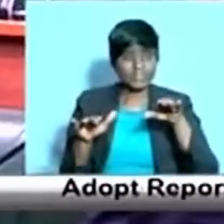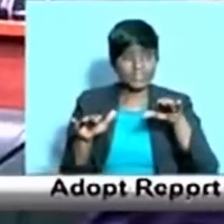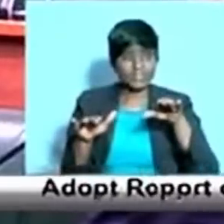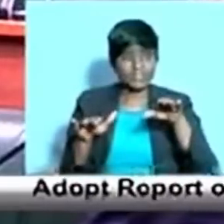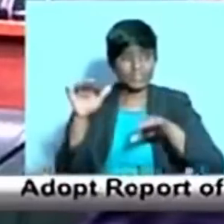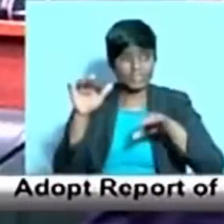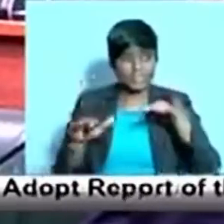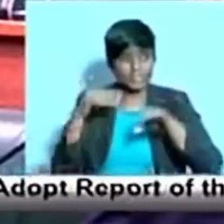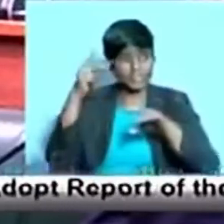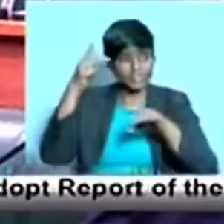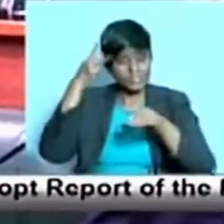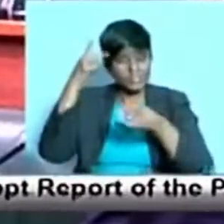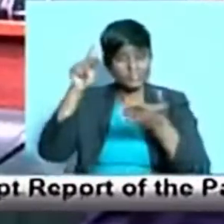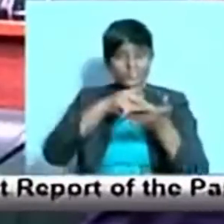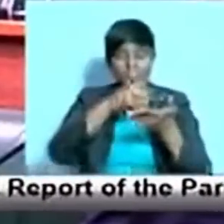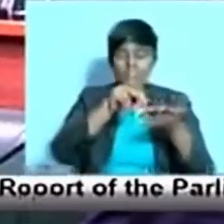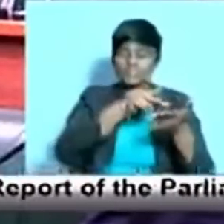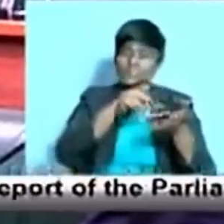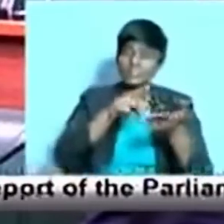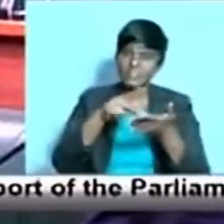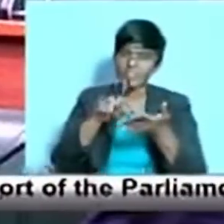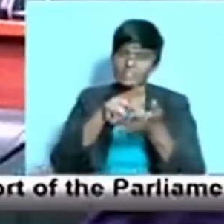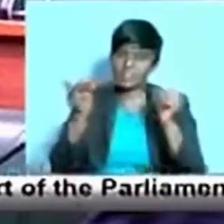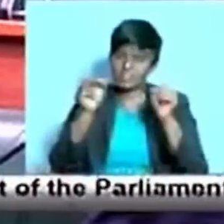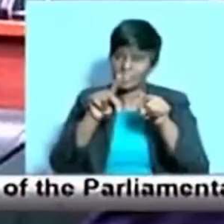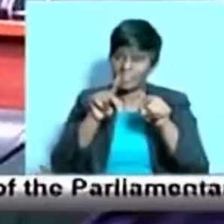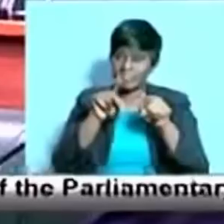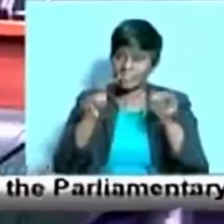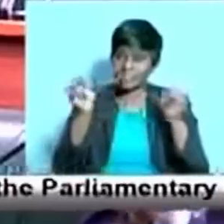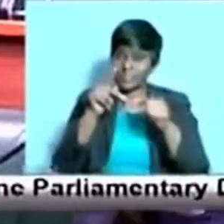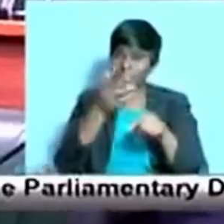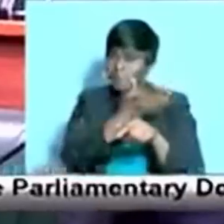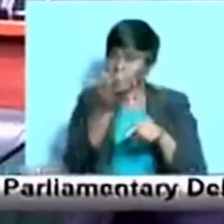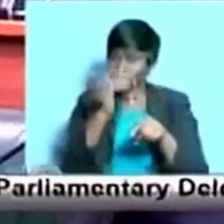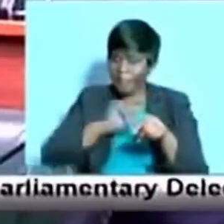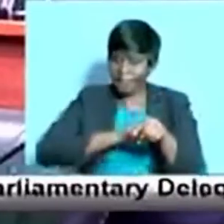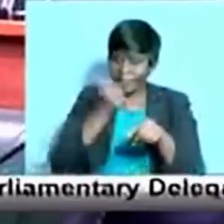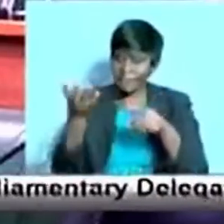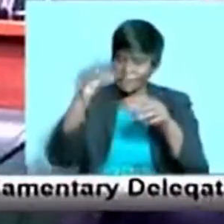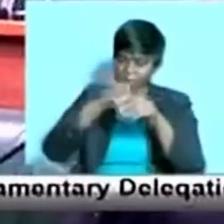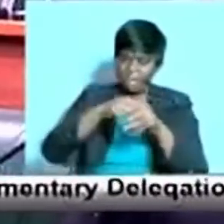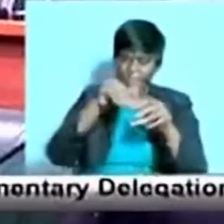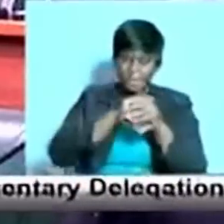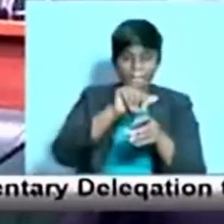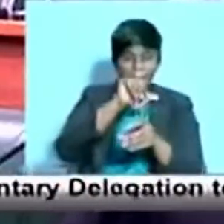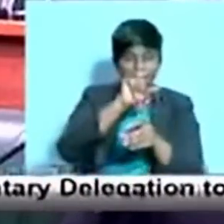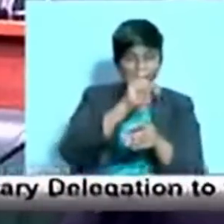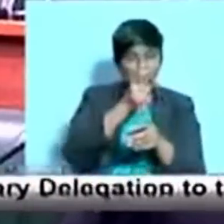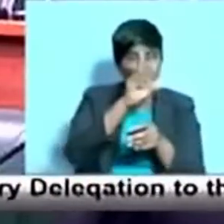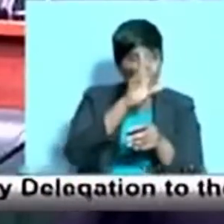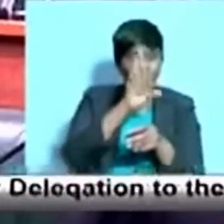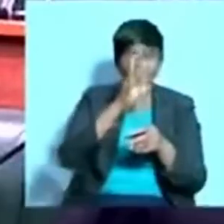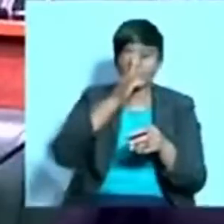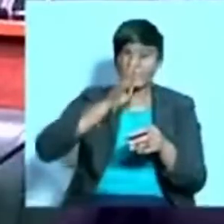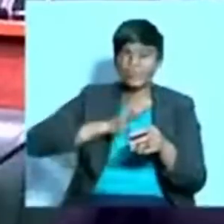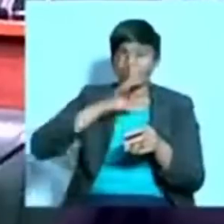the political parties. Yeah. When we came in 2016, Madam Speaker,